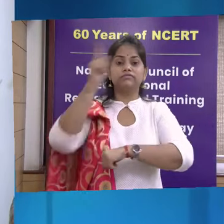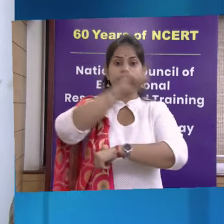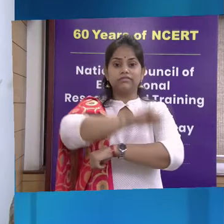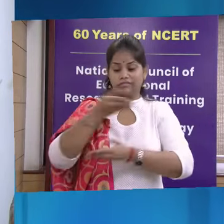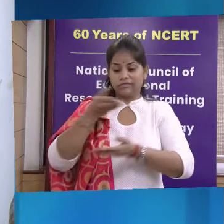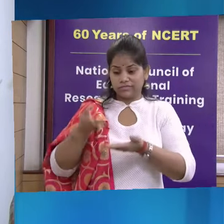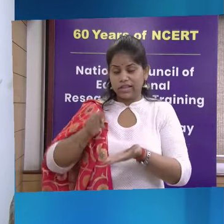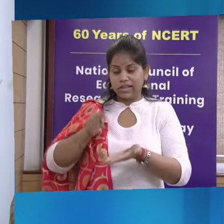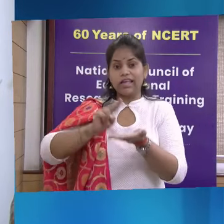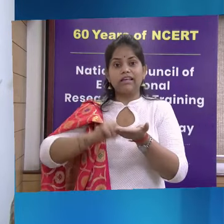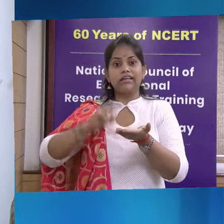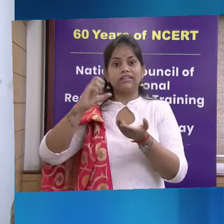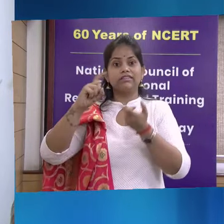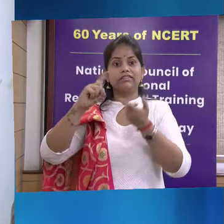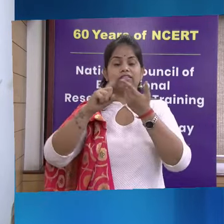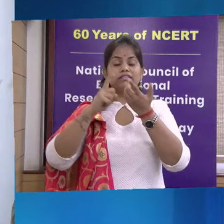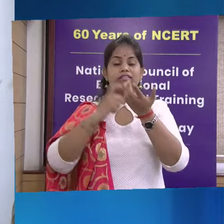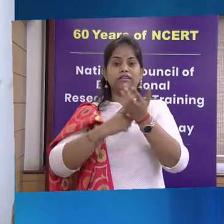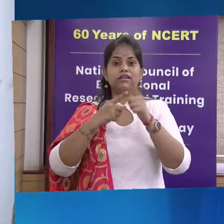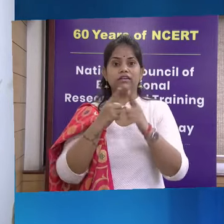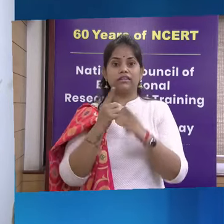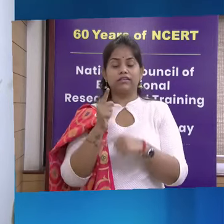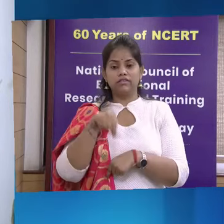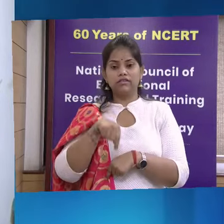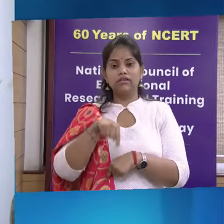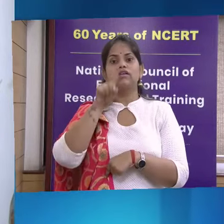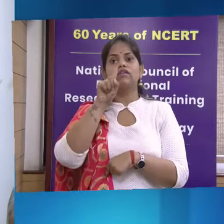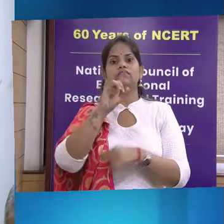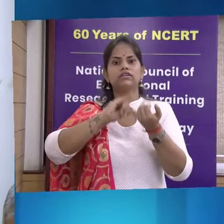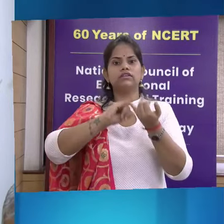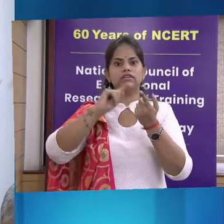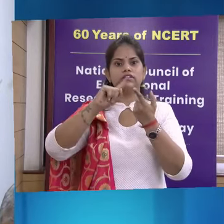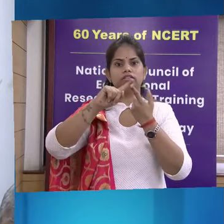NCERT today on 1st